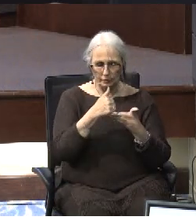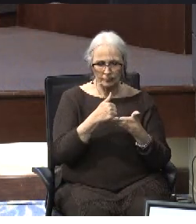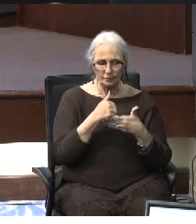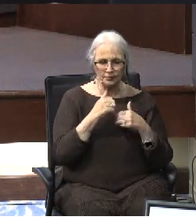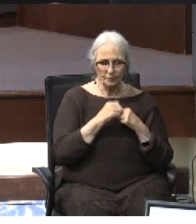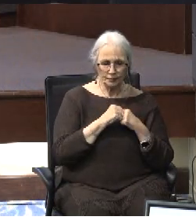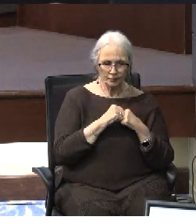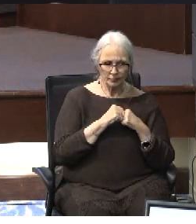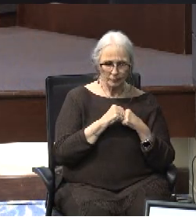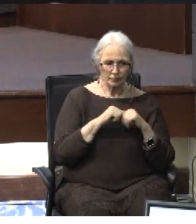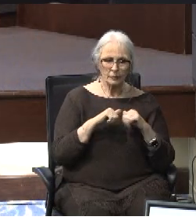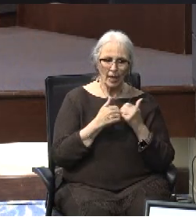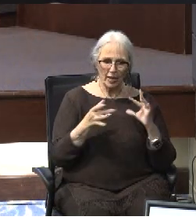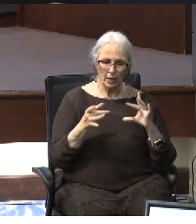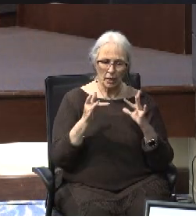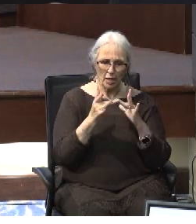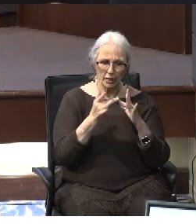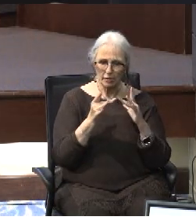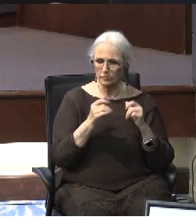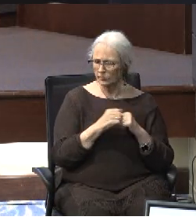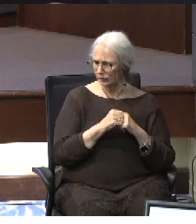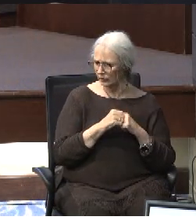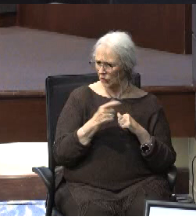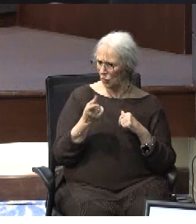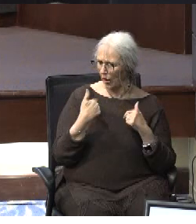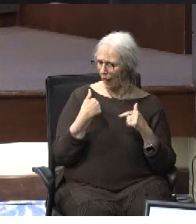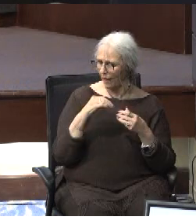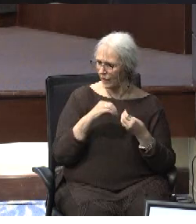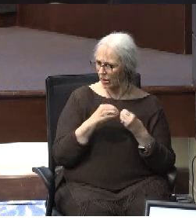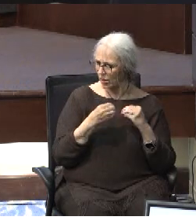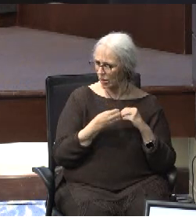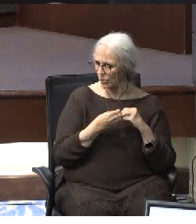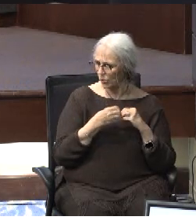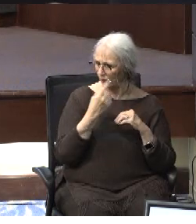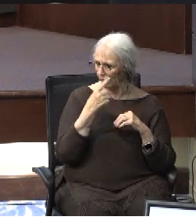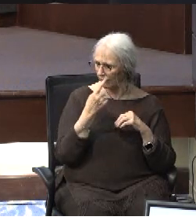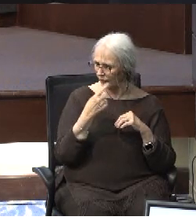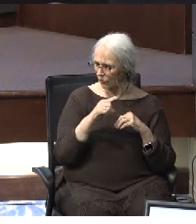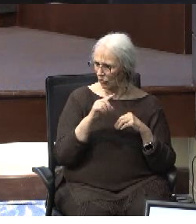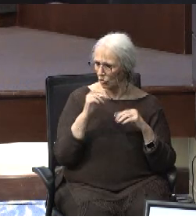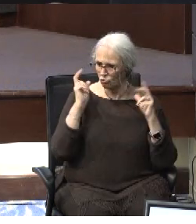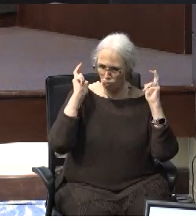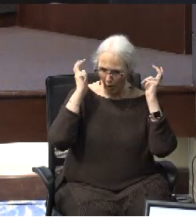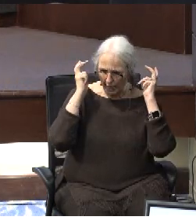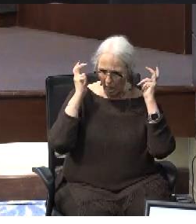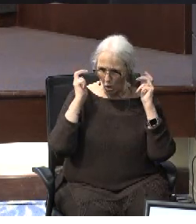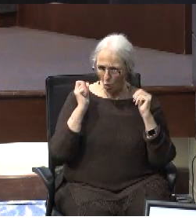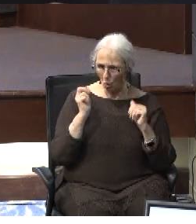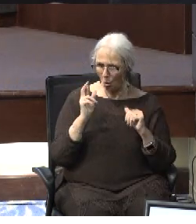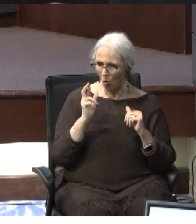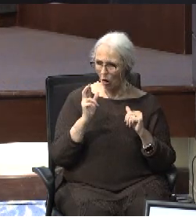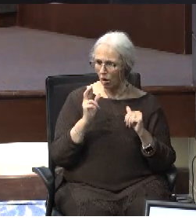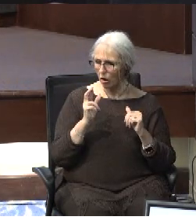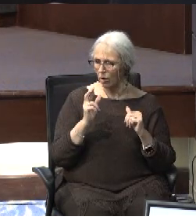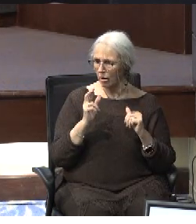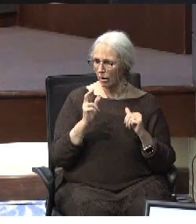to contact them. Okay, thank you. Is there an opportunity for radio or social media